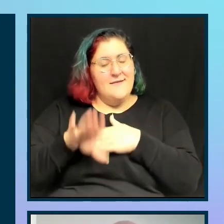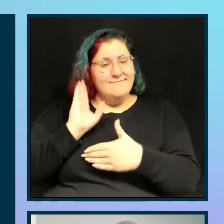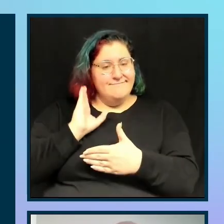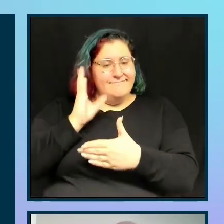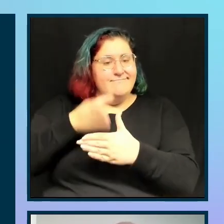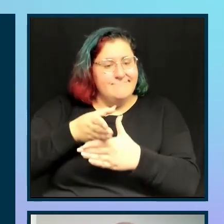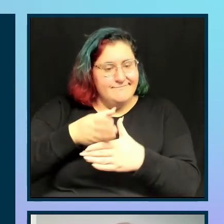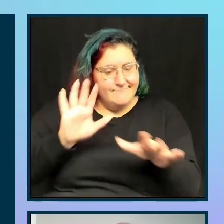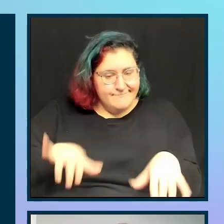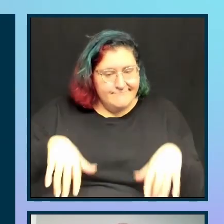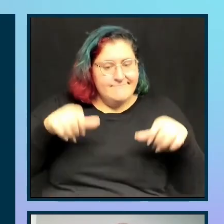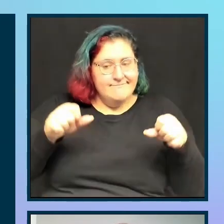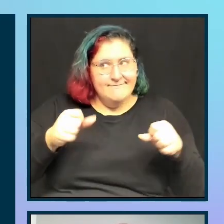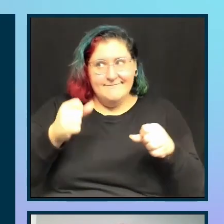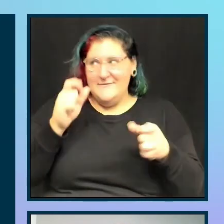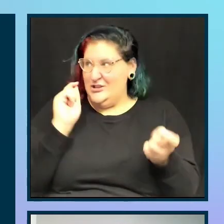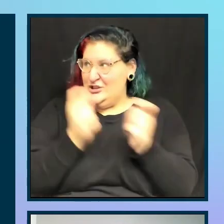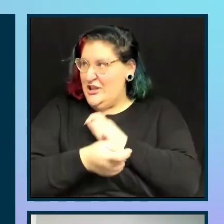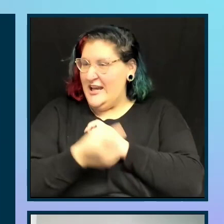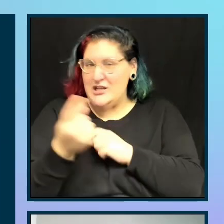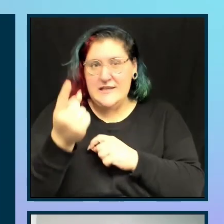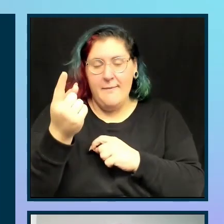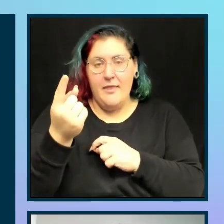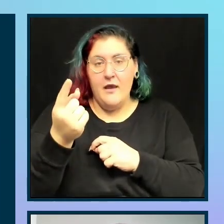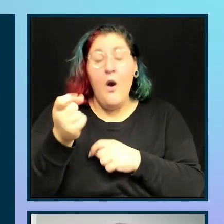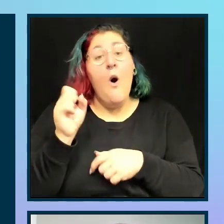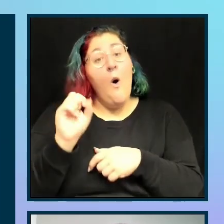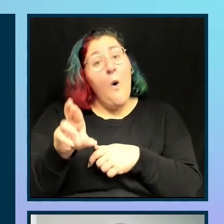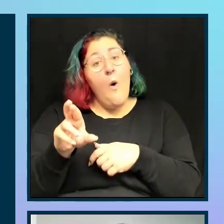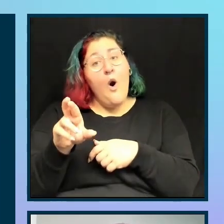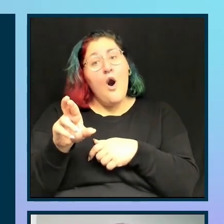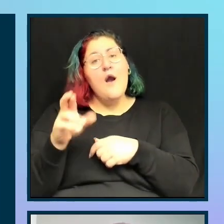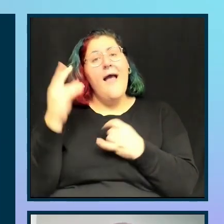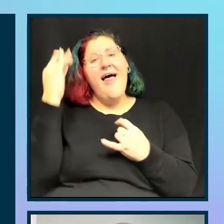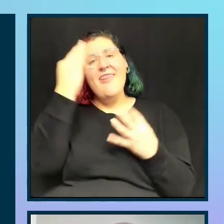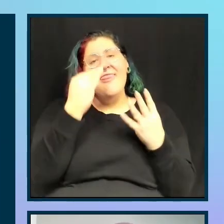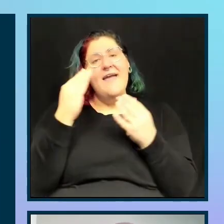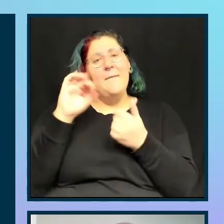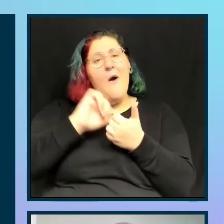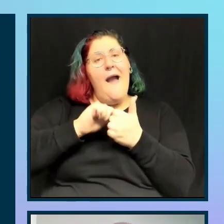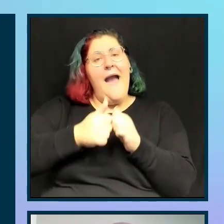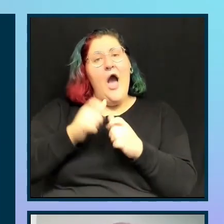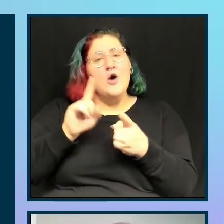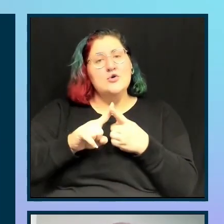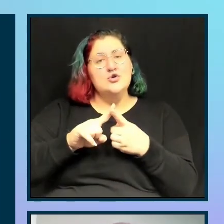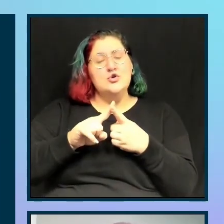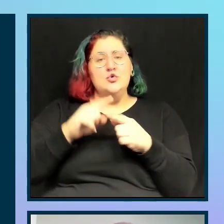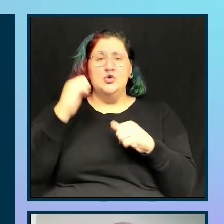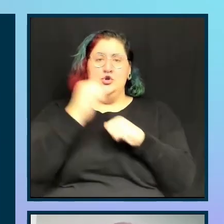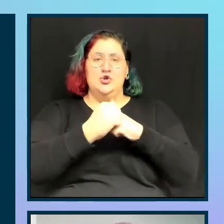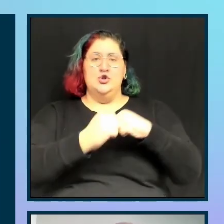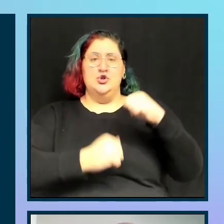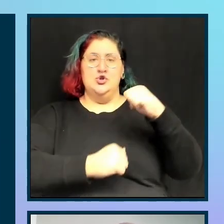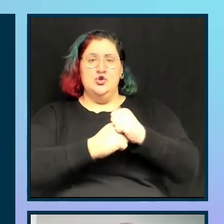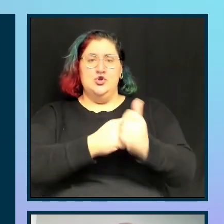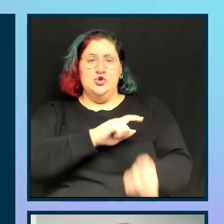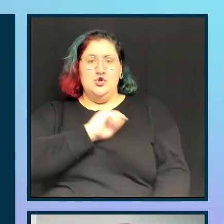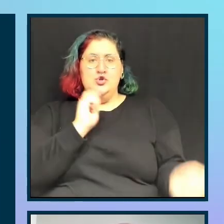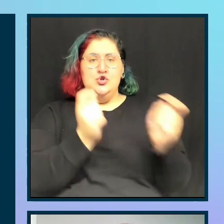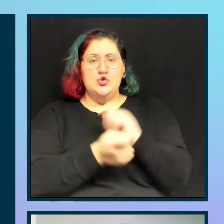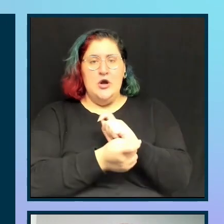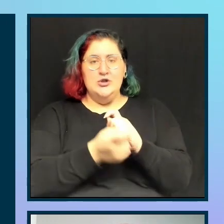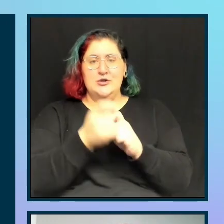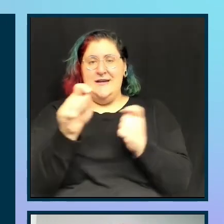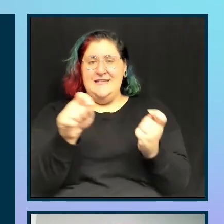or if you need to be able to consider how to properly restructure a certain segment of a file.